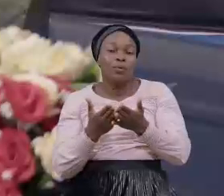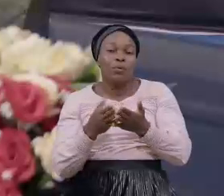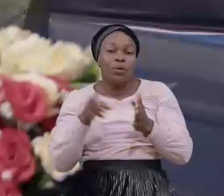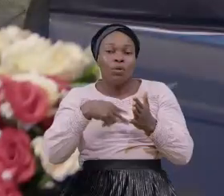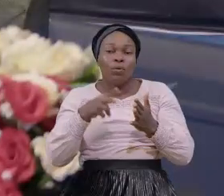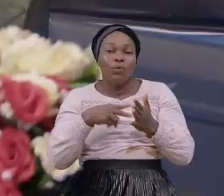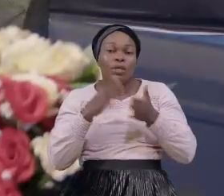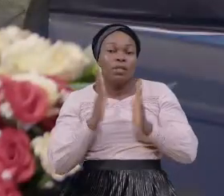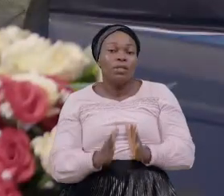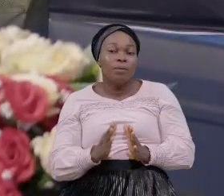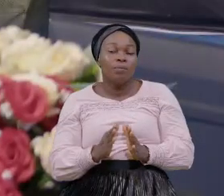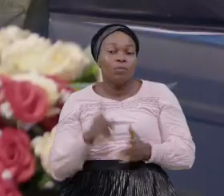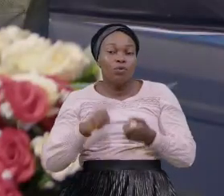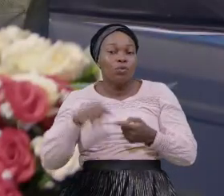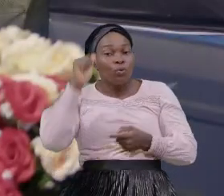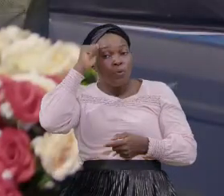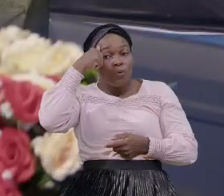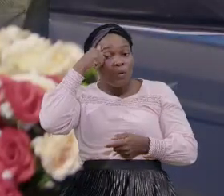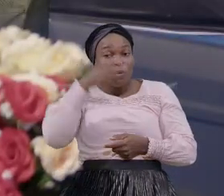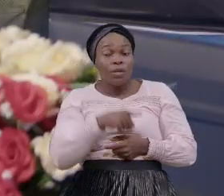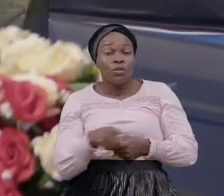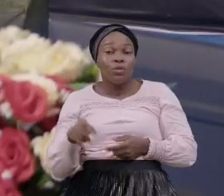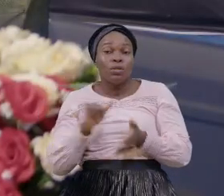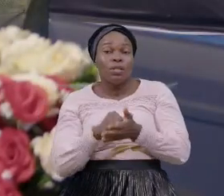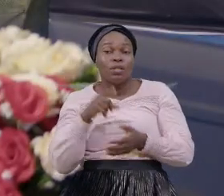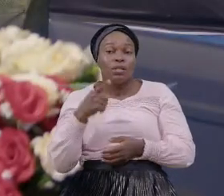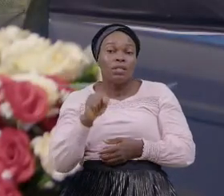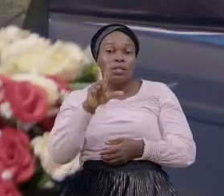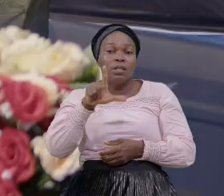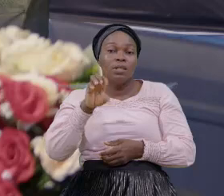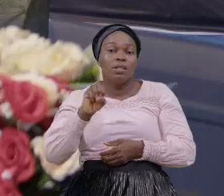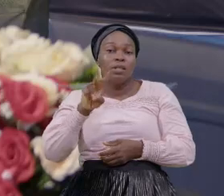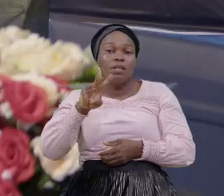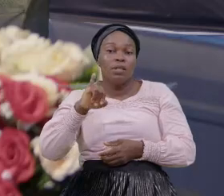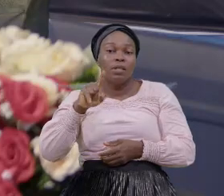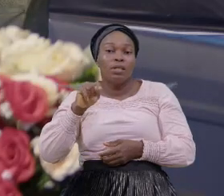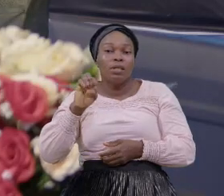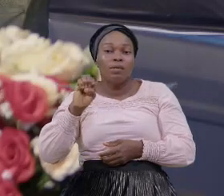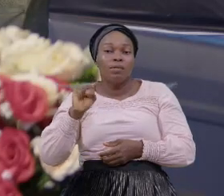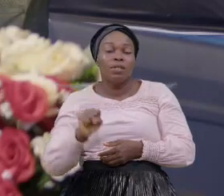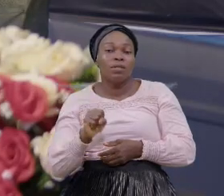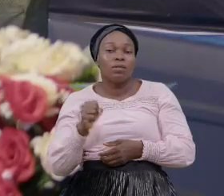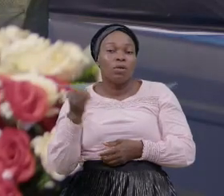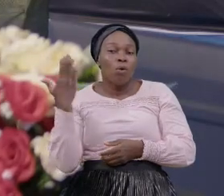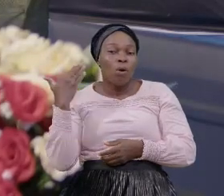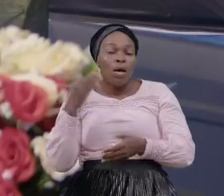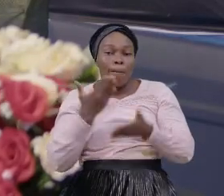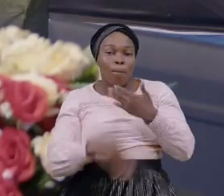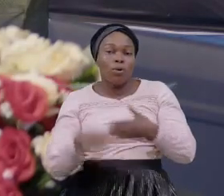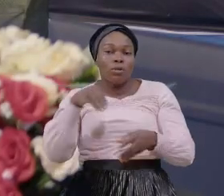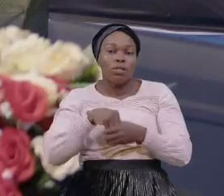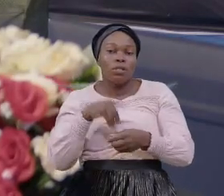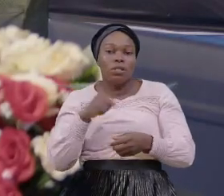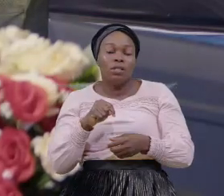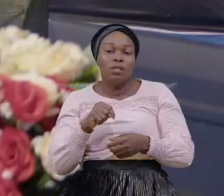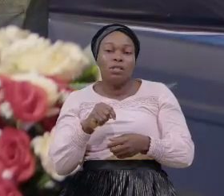the Levites already born into the nation of Israel. That's similar to our being born again.